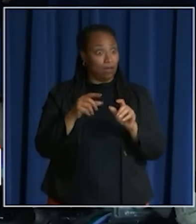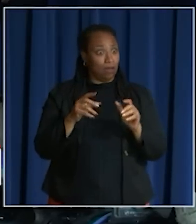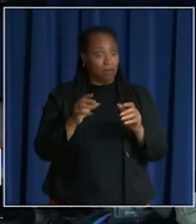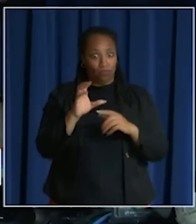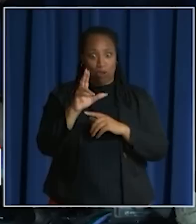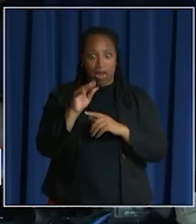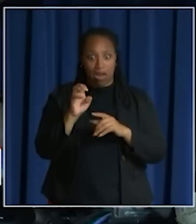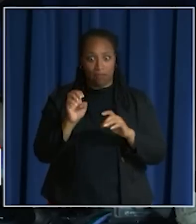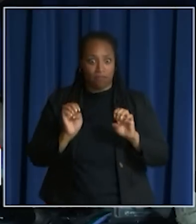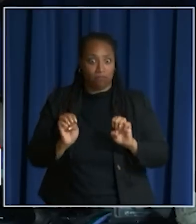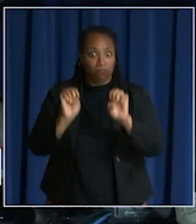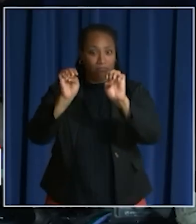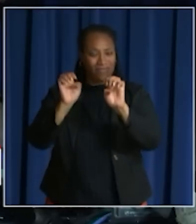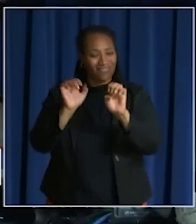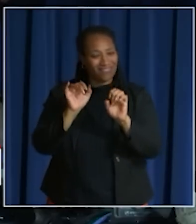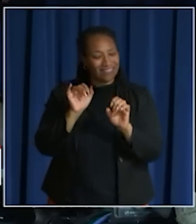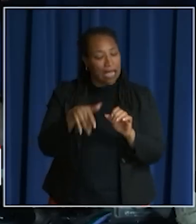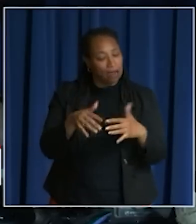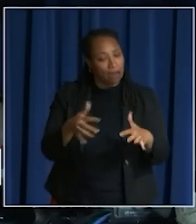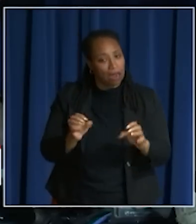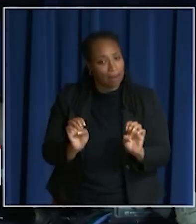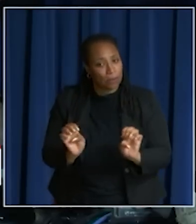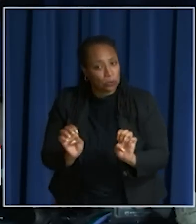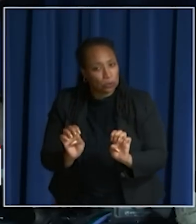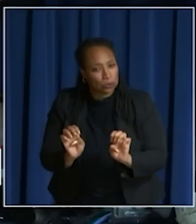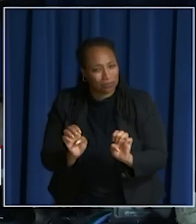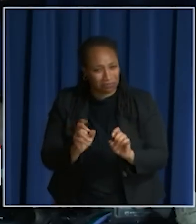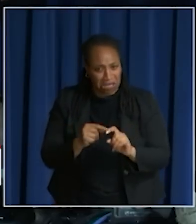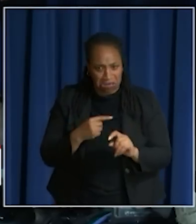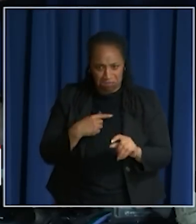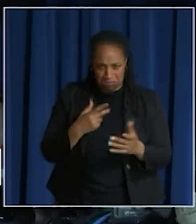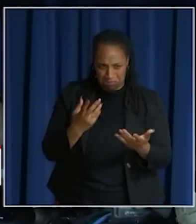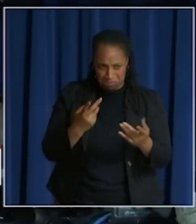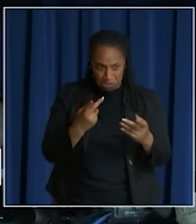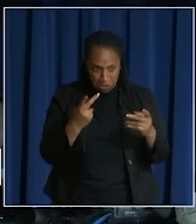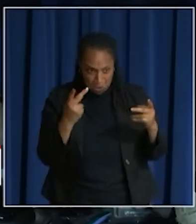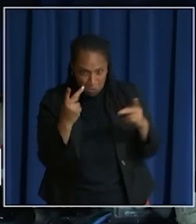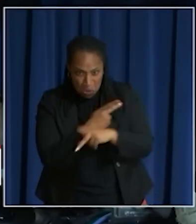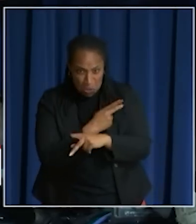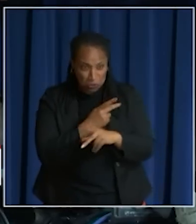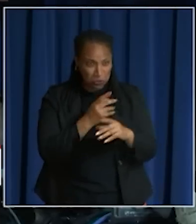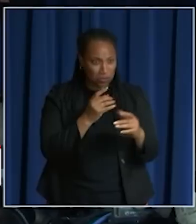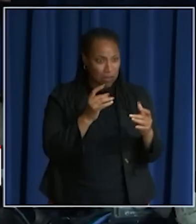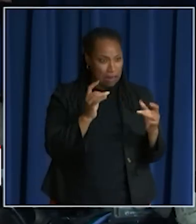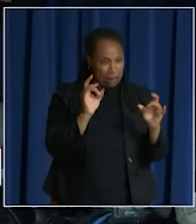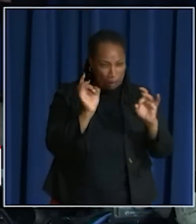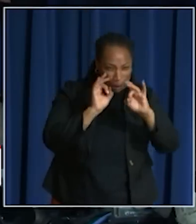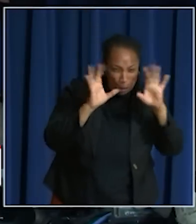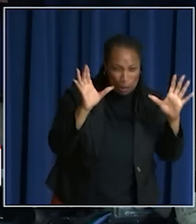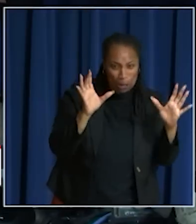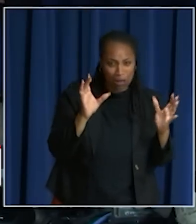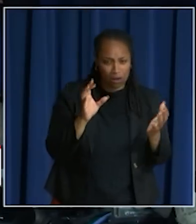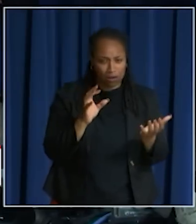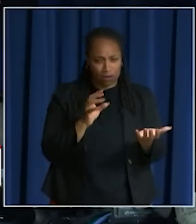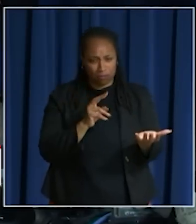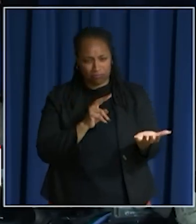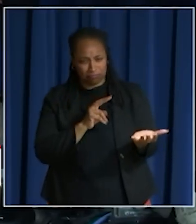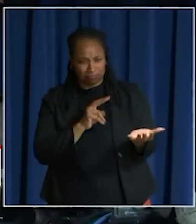or crime that's not being responsive, or tools that we have that we can't use in the normal